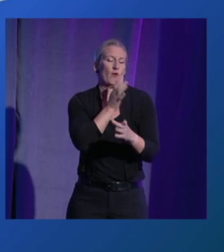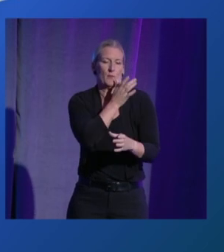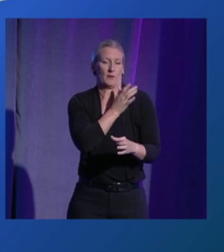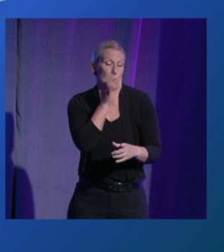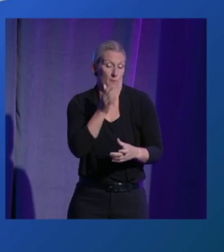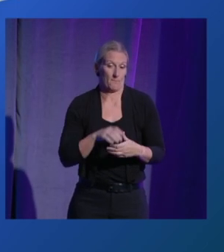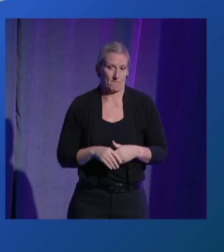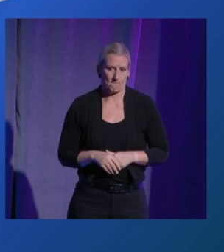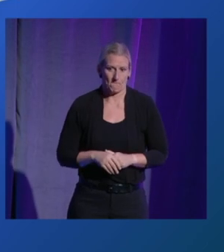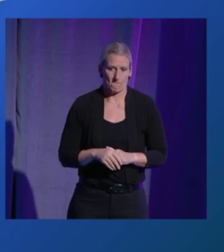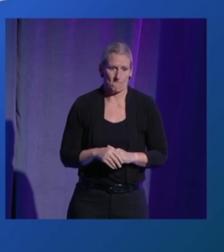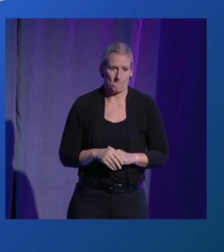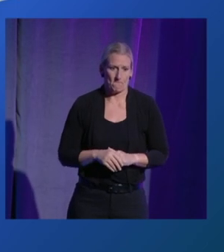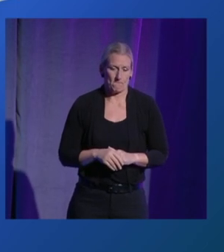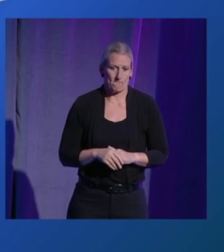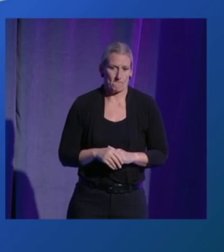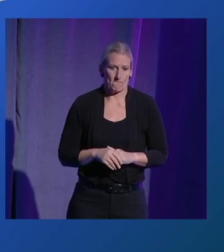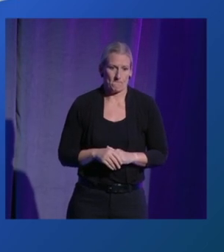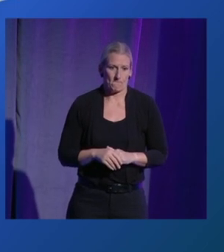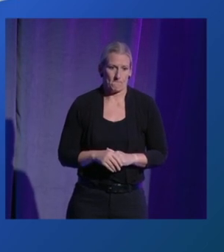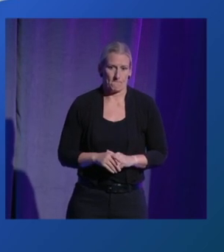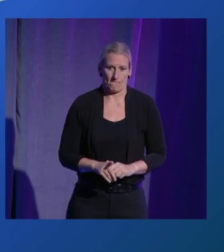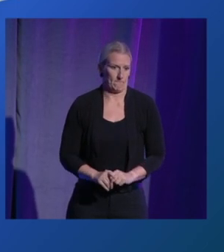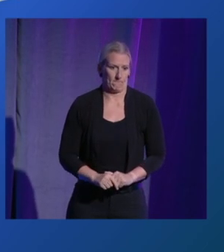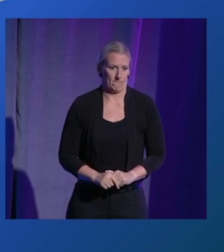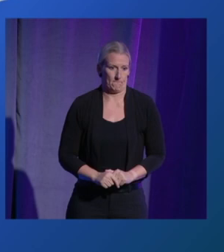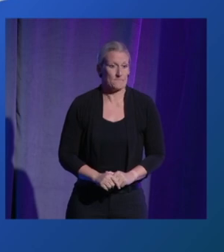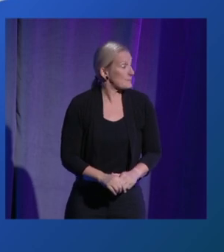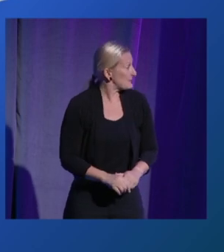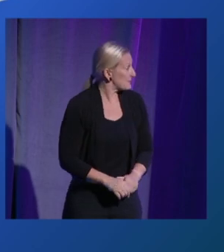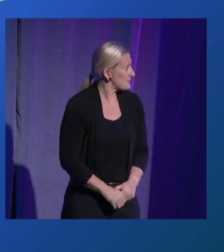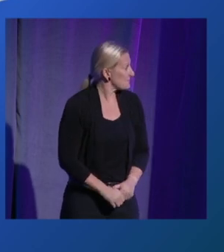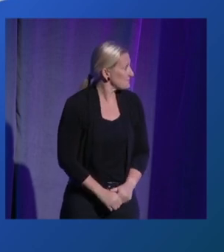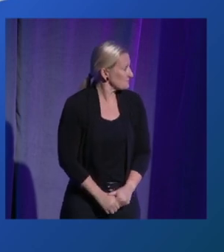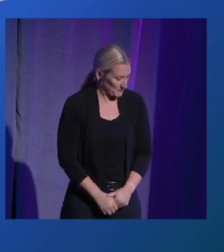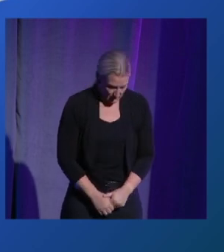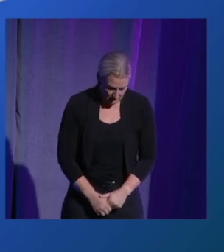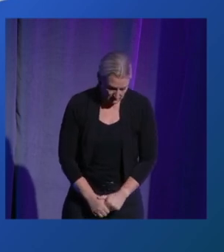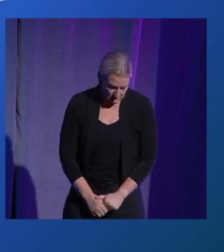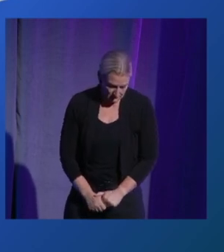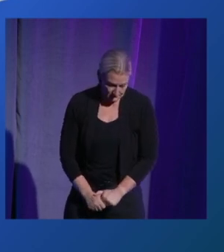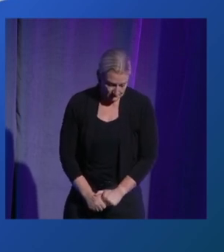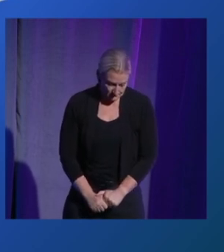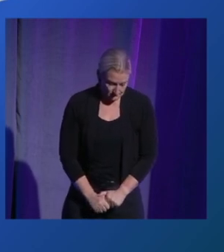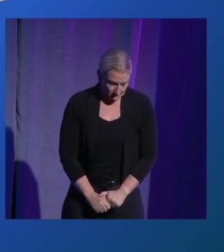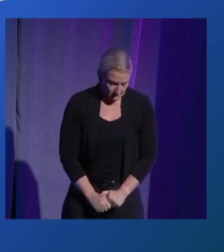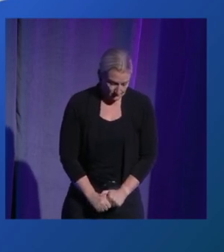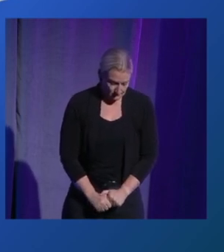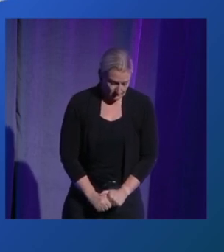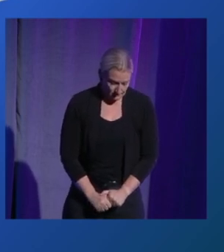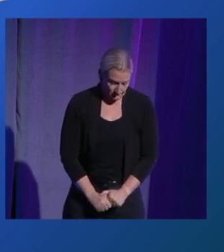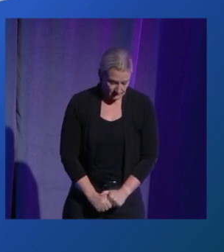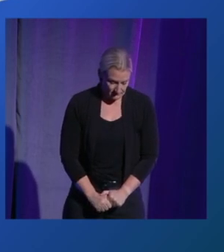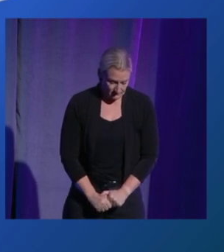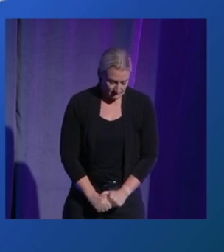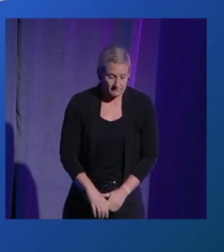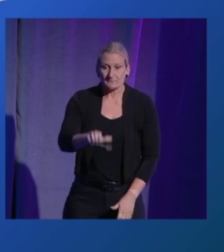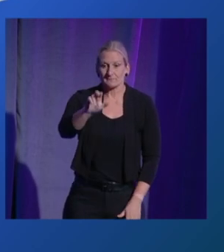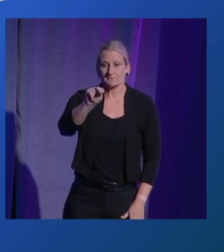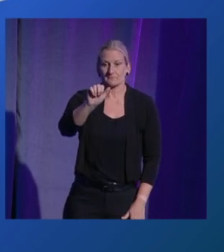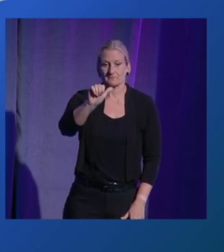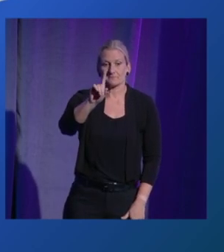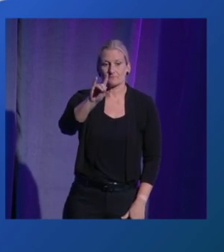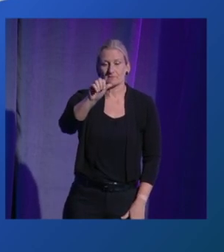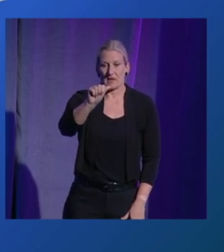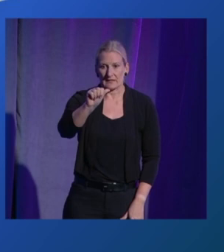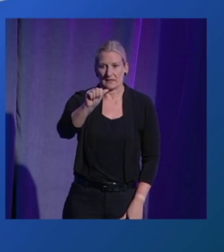on vet's Point um some of the most exciting kind of conversations I've had in this in this field has always been when it's